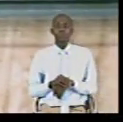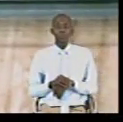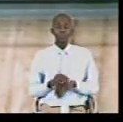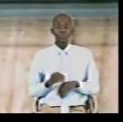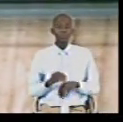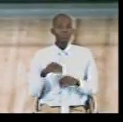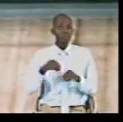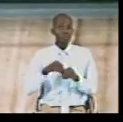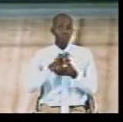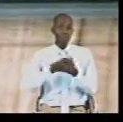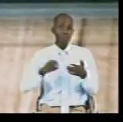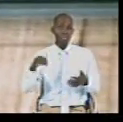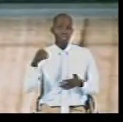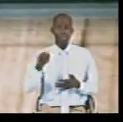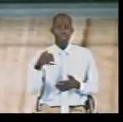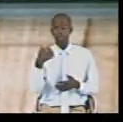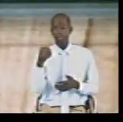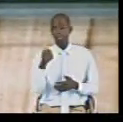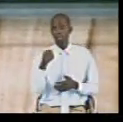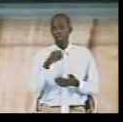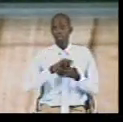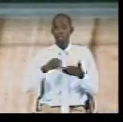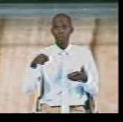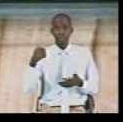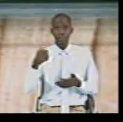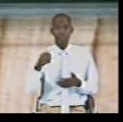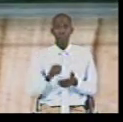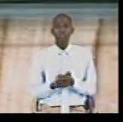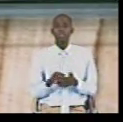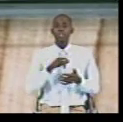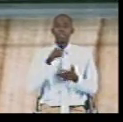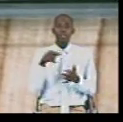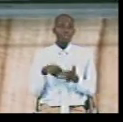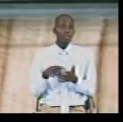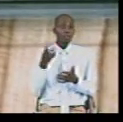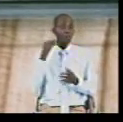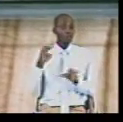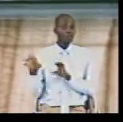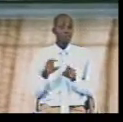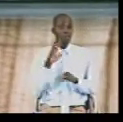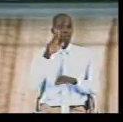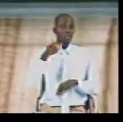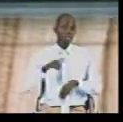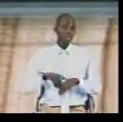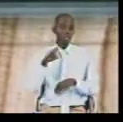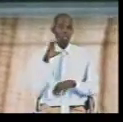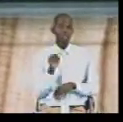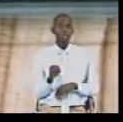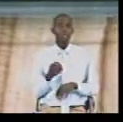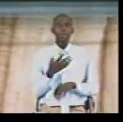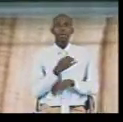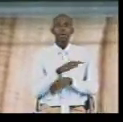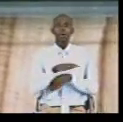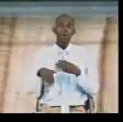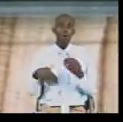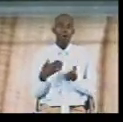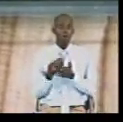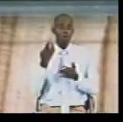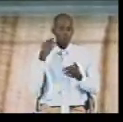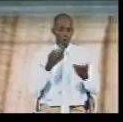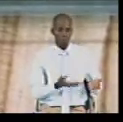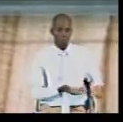in verse 10, and this was done three times, and all were drawn